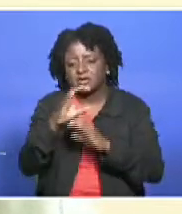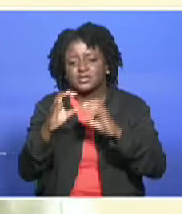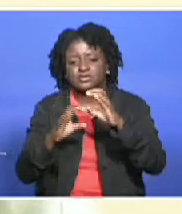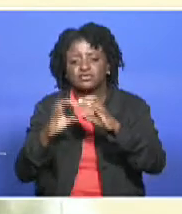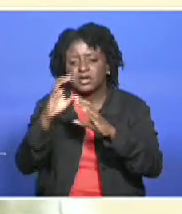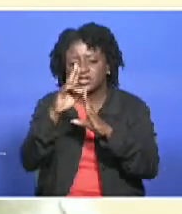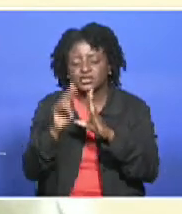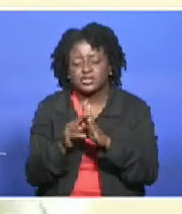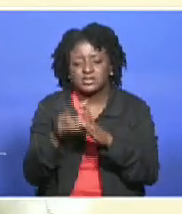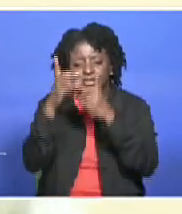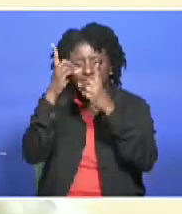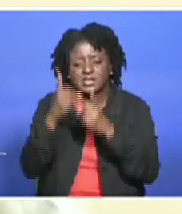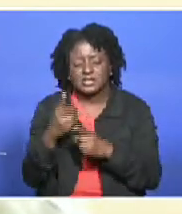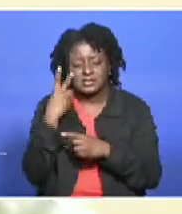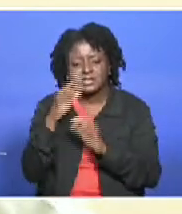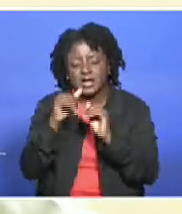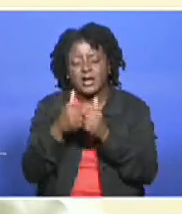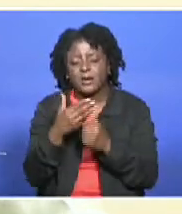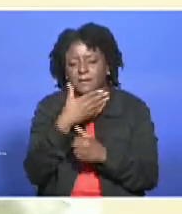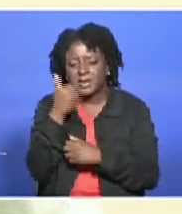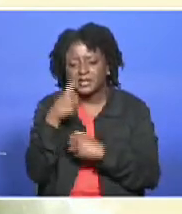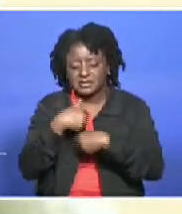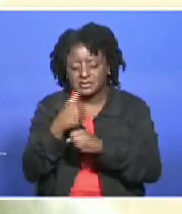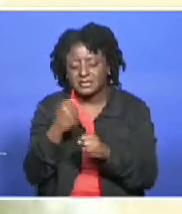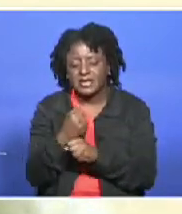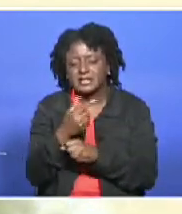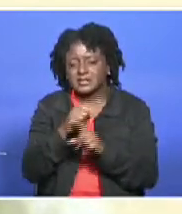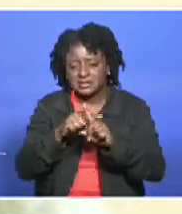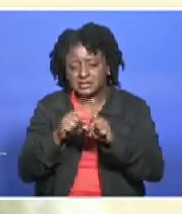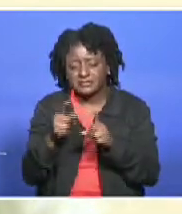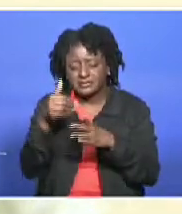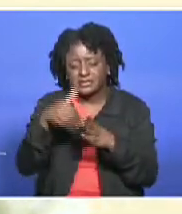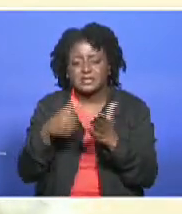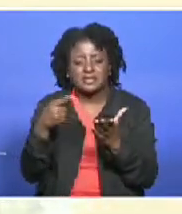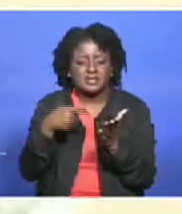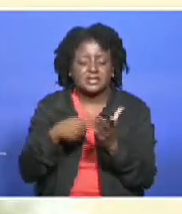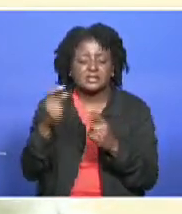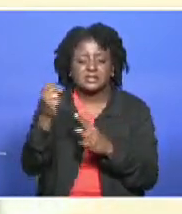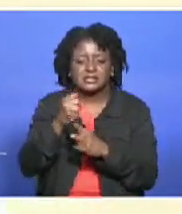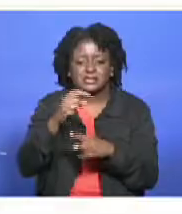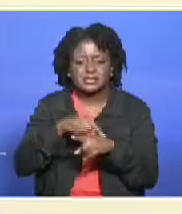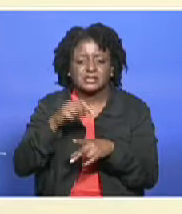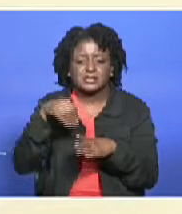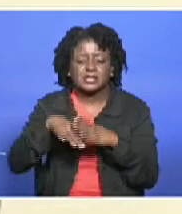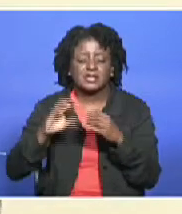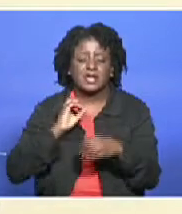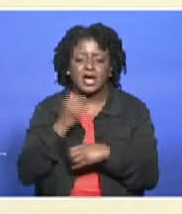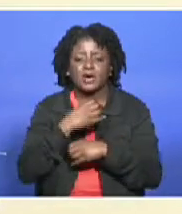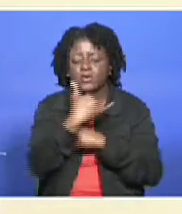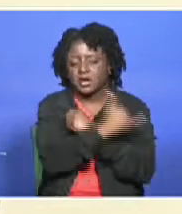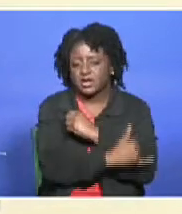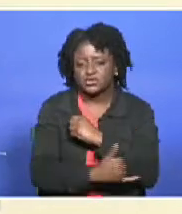deciding to see how best we can make a difference in this season in our country. We have